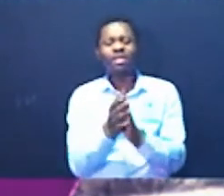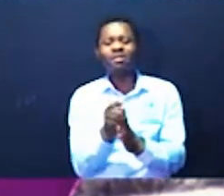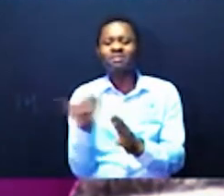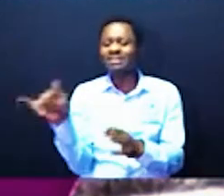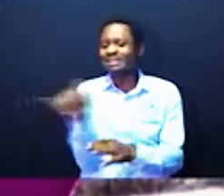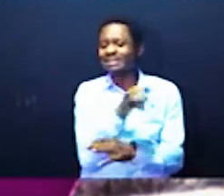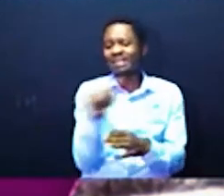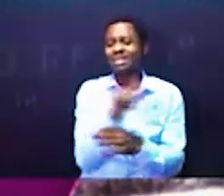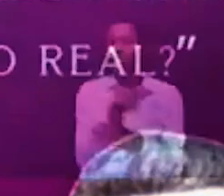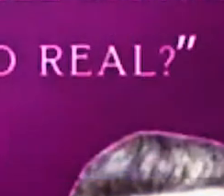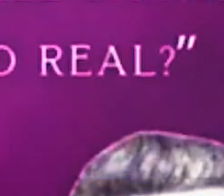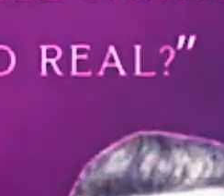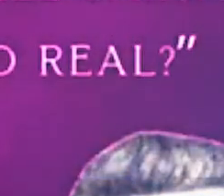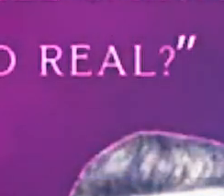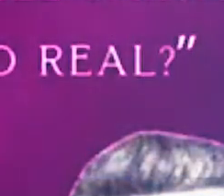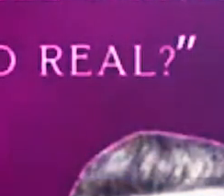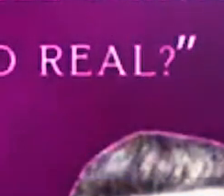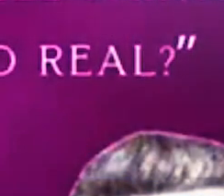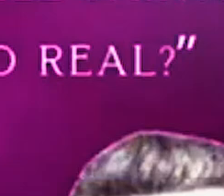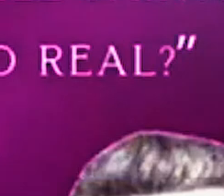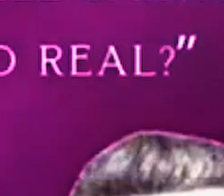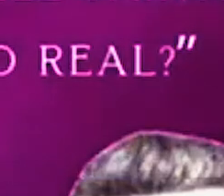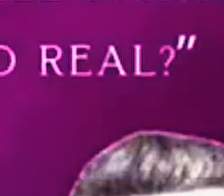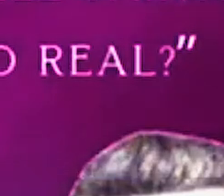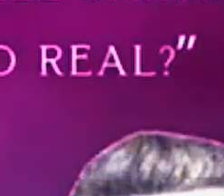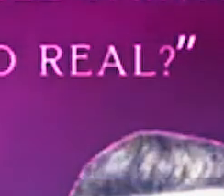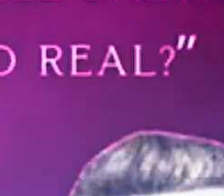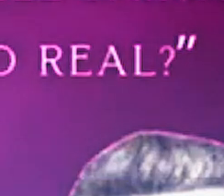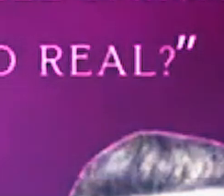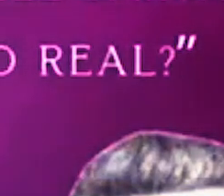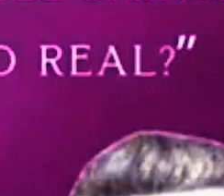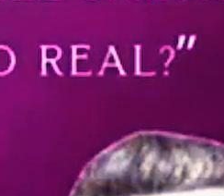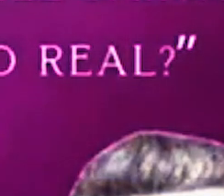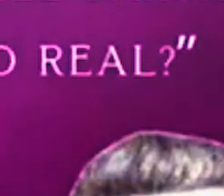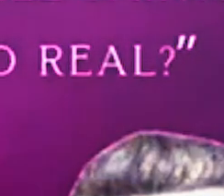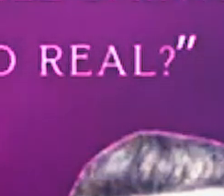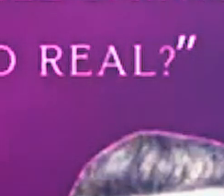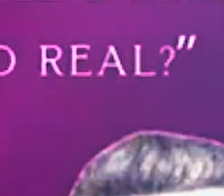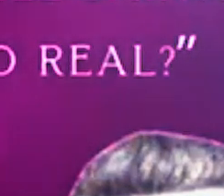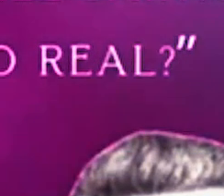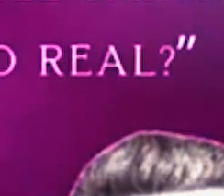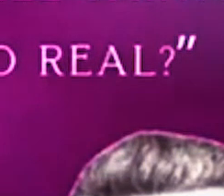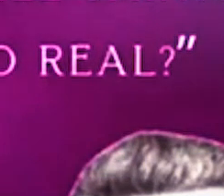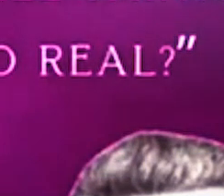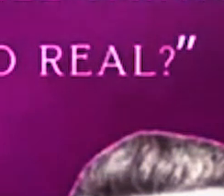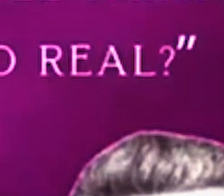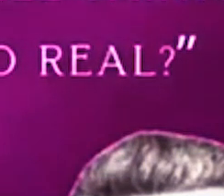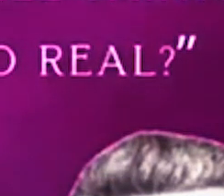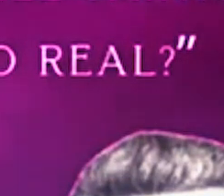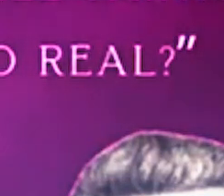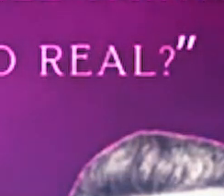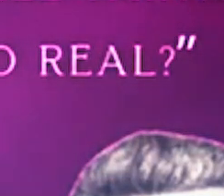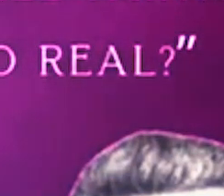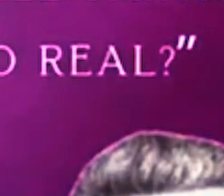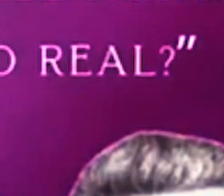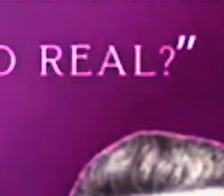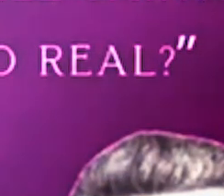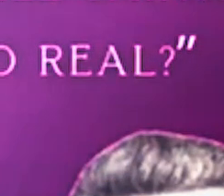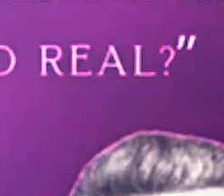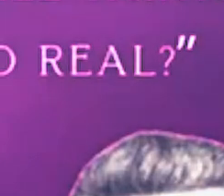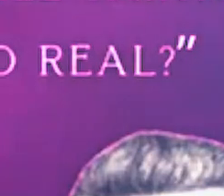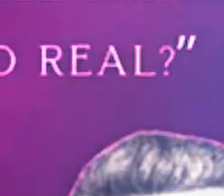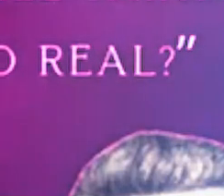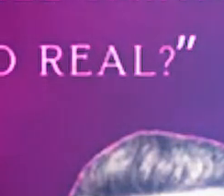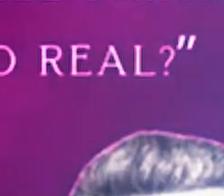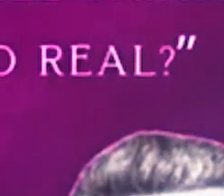as Christ your Lord would have it to be. Shall saints be shams when sinners